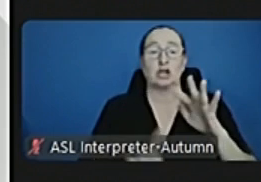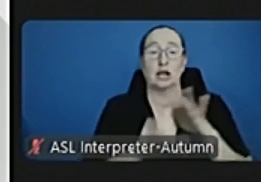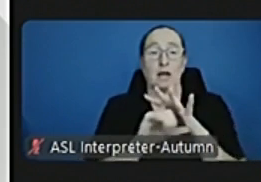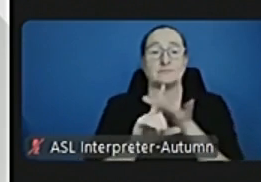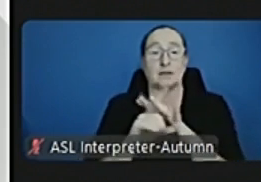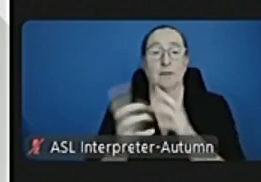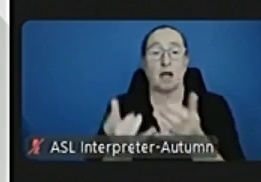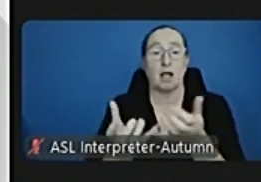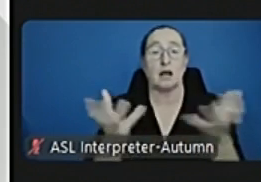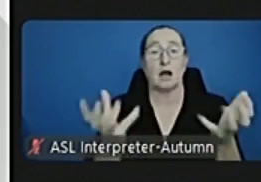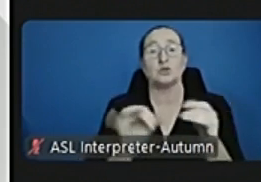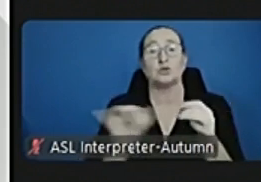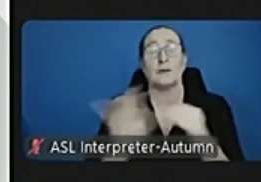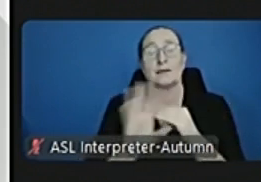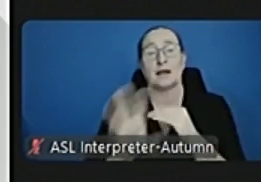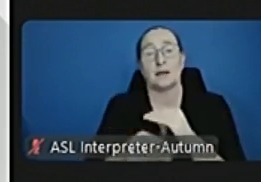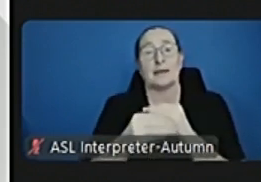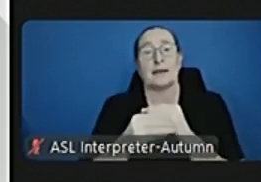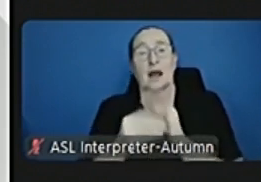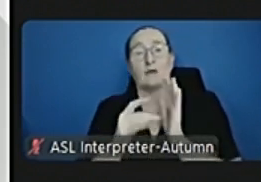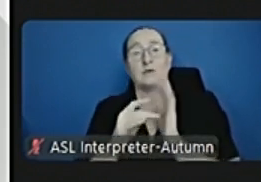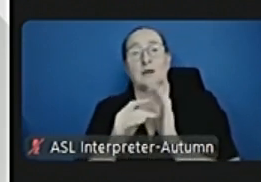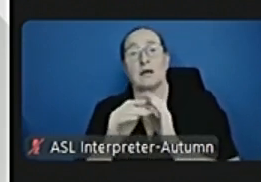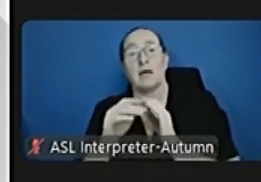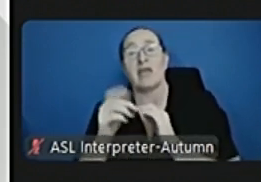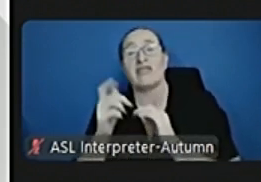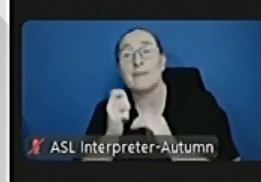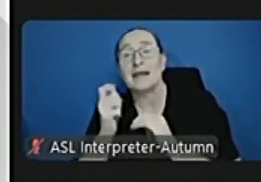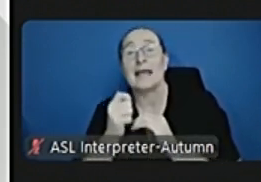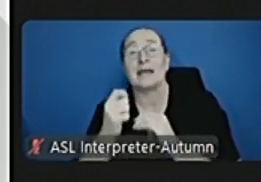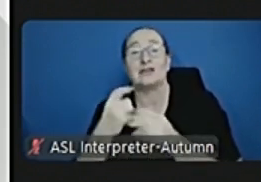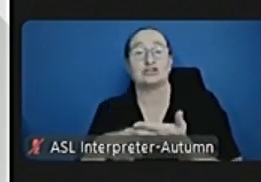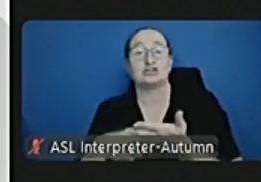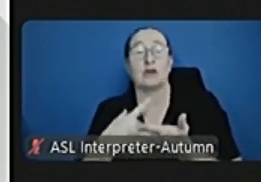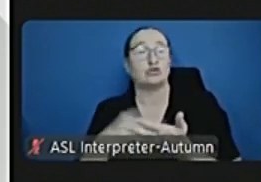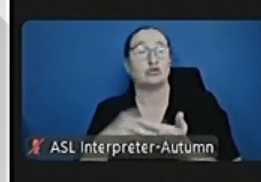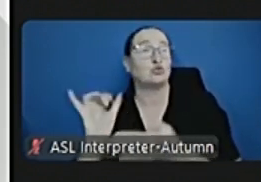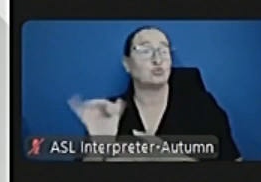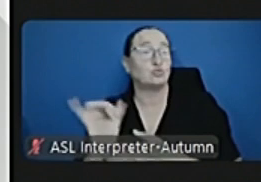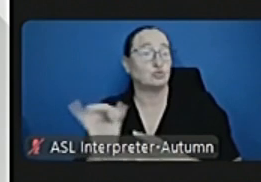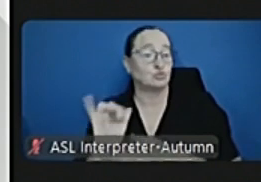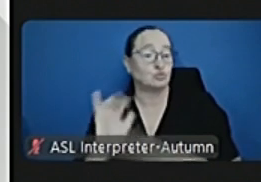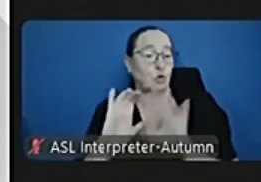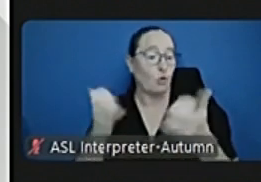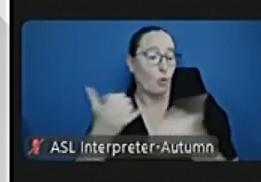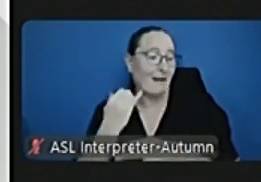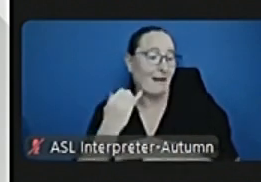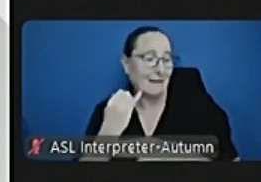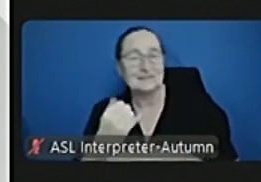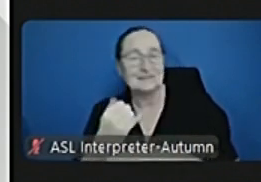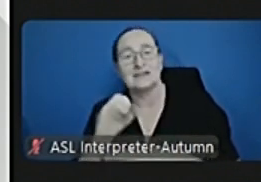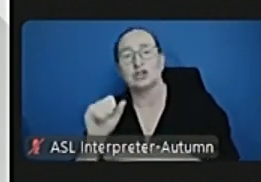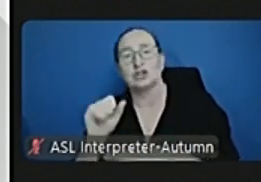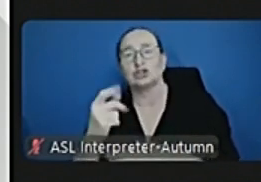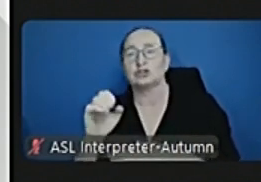kind of piggybacked off of the Medicaid discussion too, is that the whole idea of sheltering